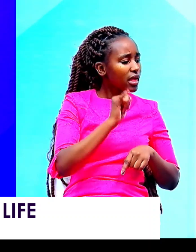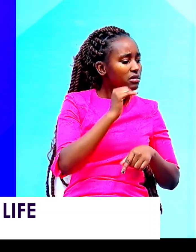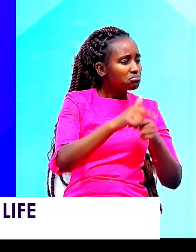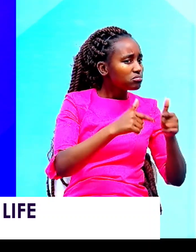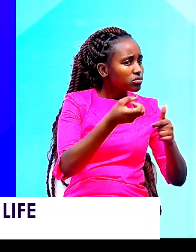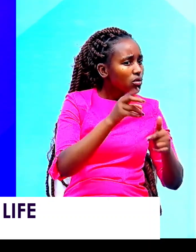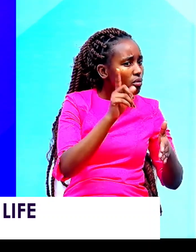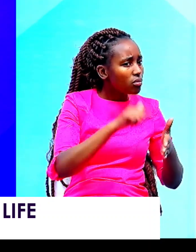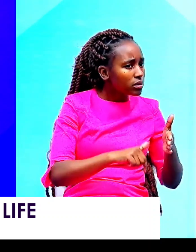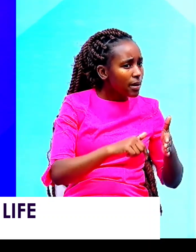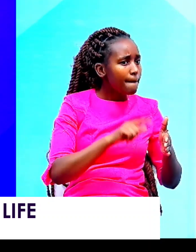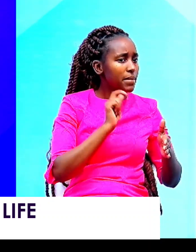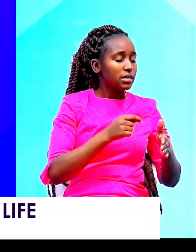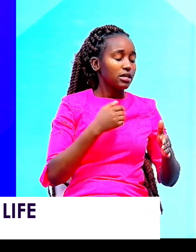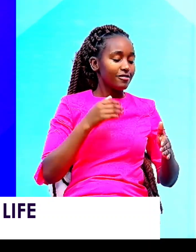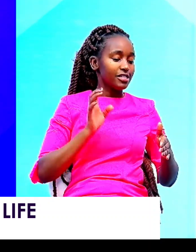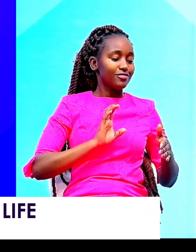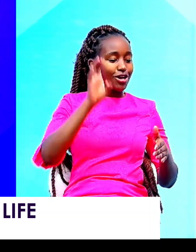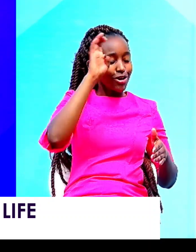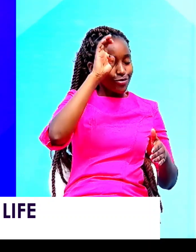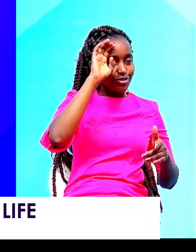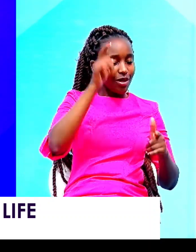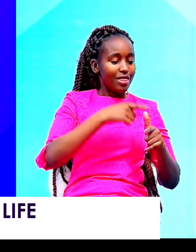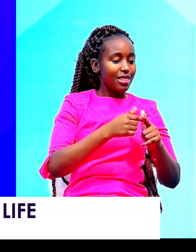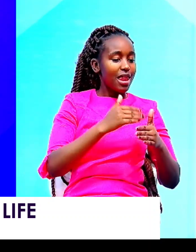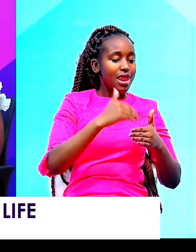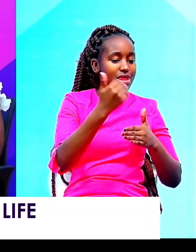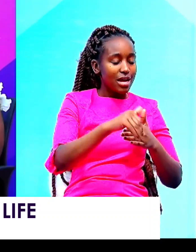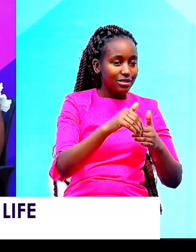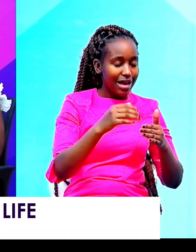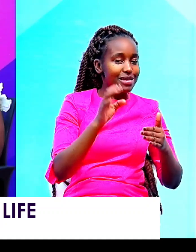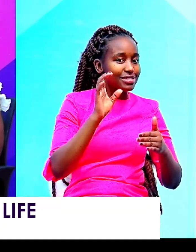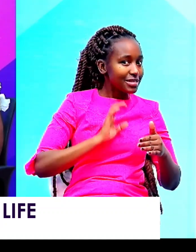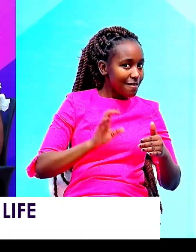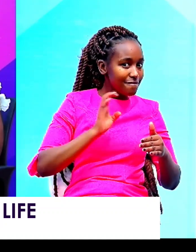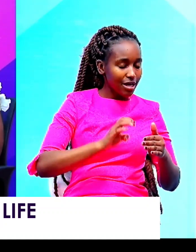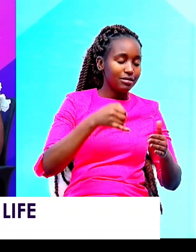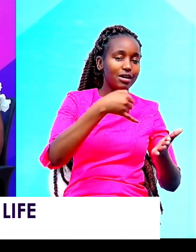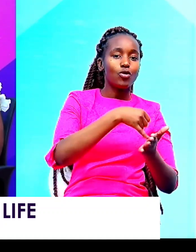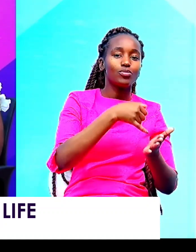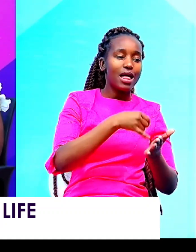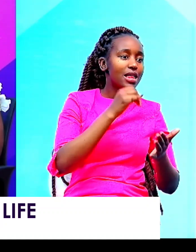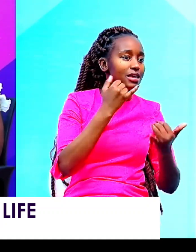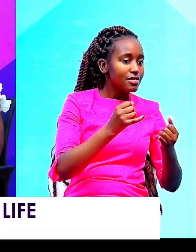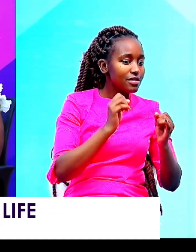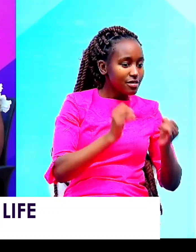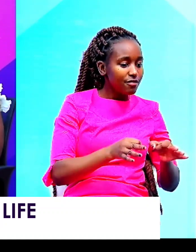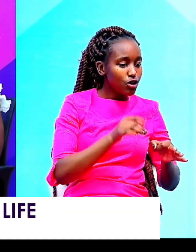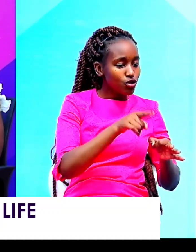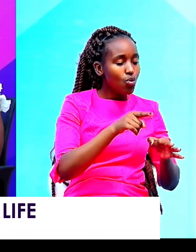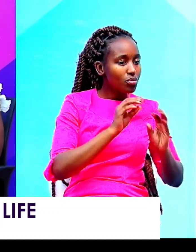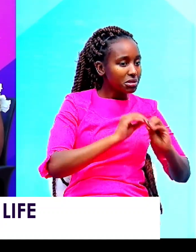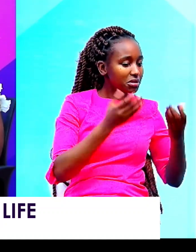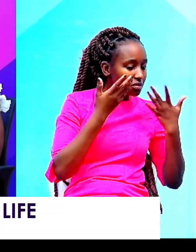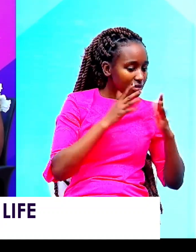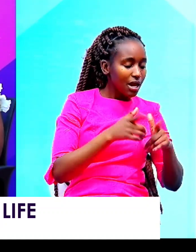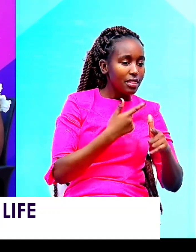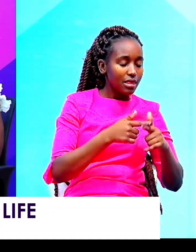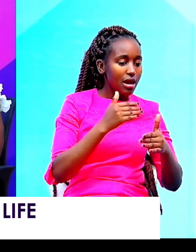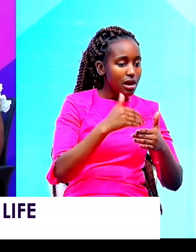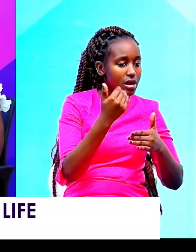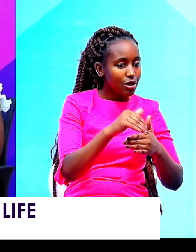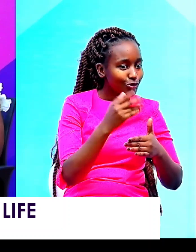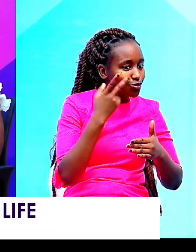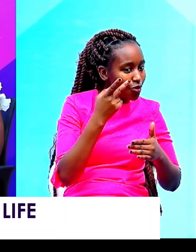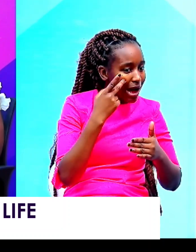follows? Civic engagement. The moment you enlighten the child, they will start engaging. That's when you see echoes of war.